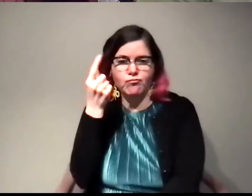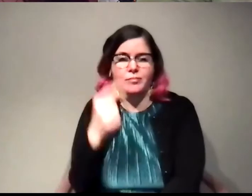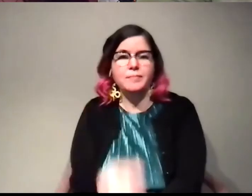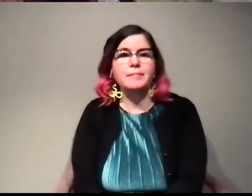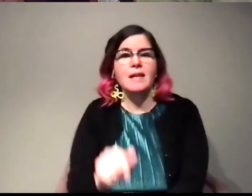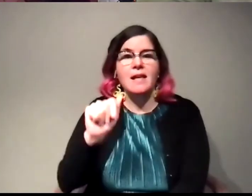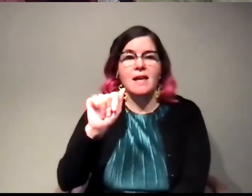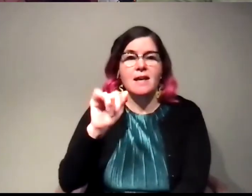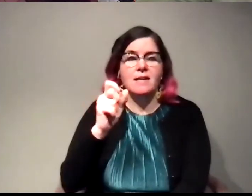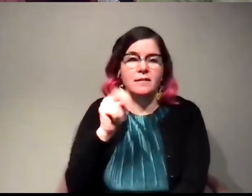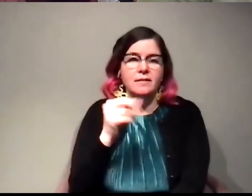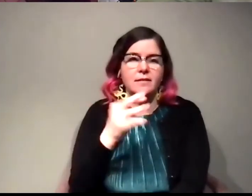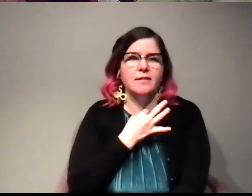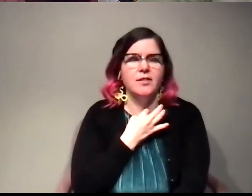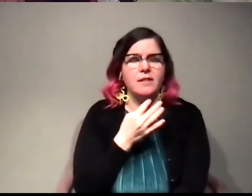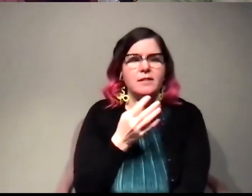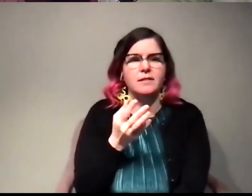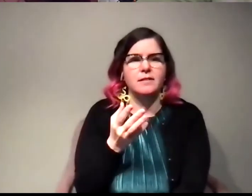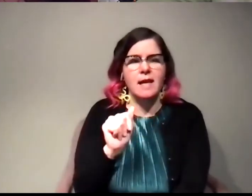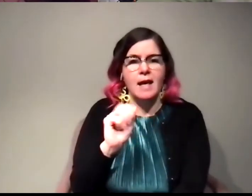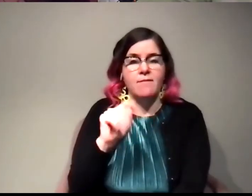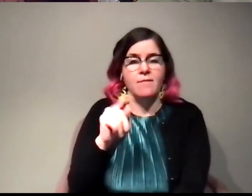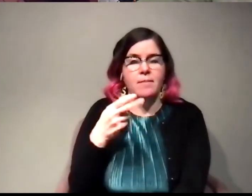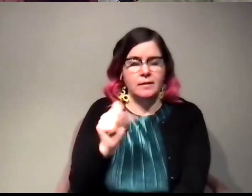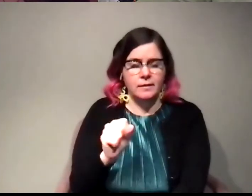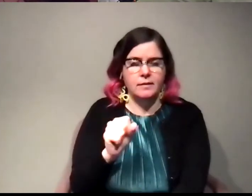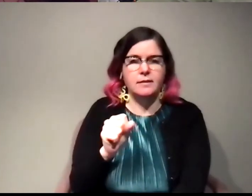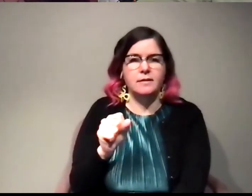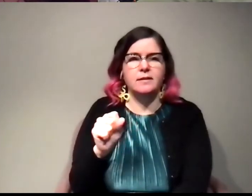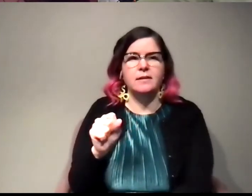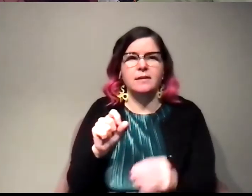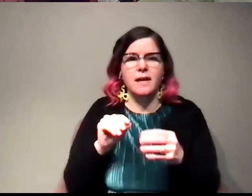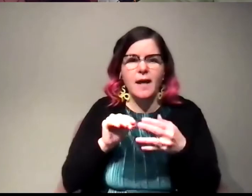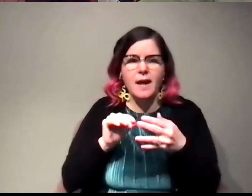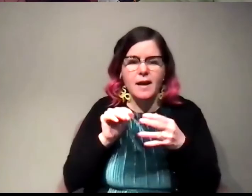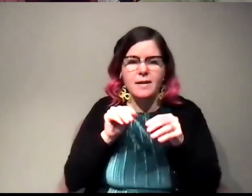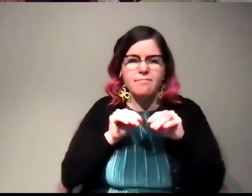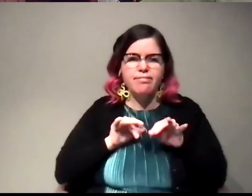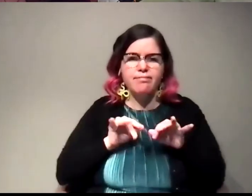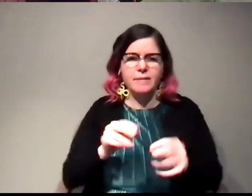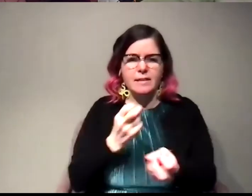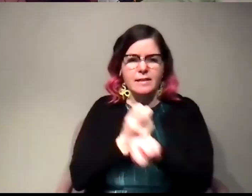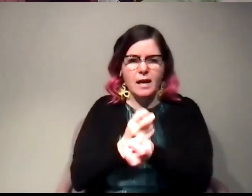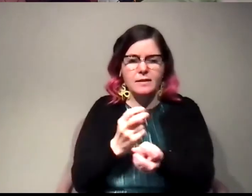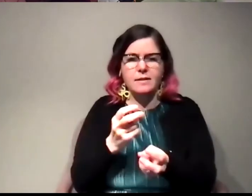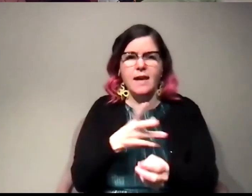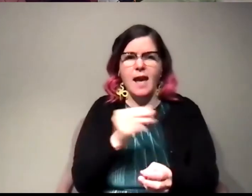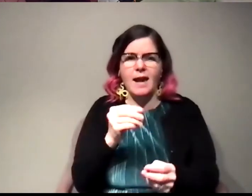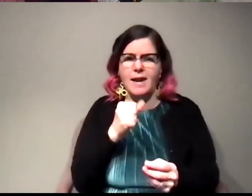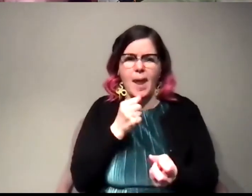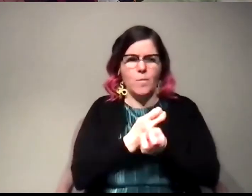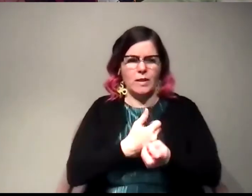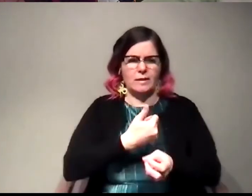like to know, how are amphibians able to secrete toxins without poisoning themselves? Do they have special